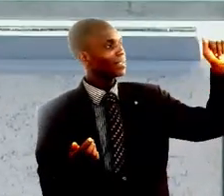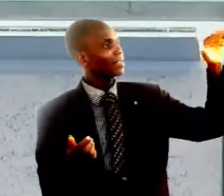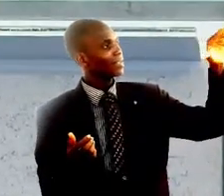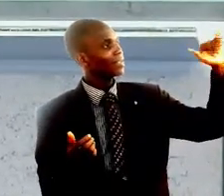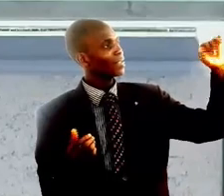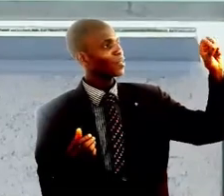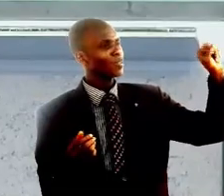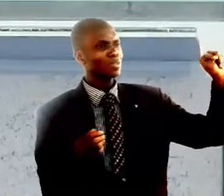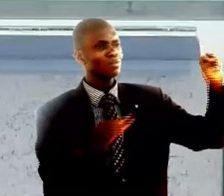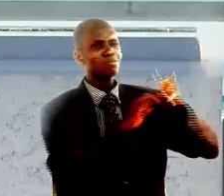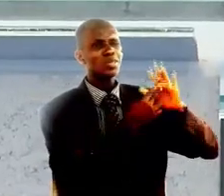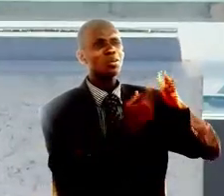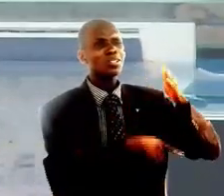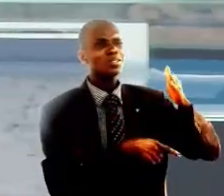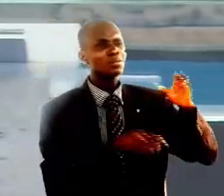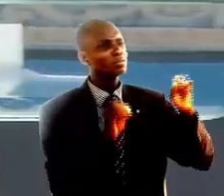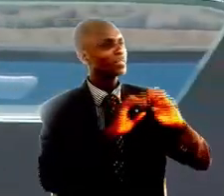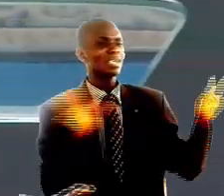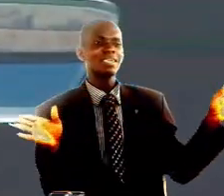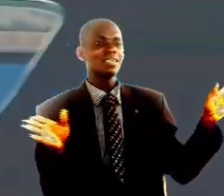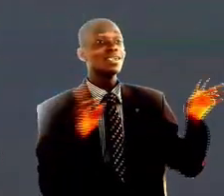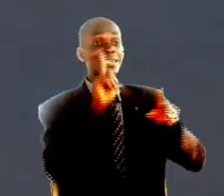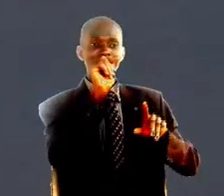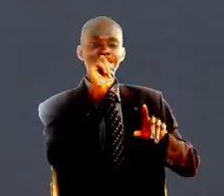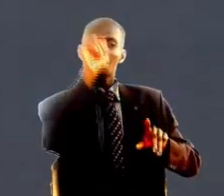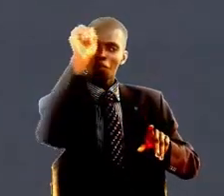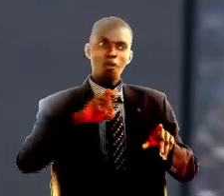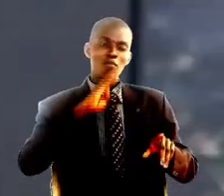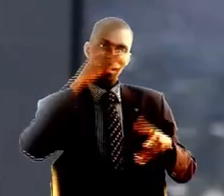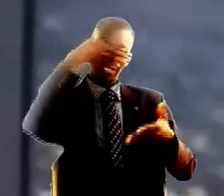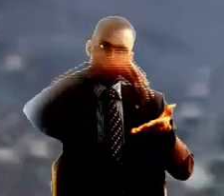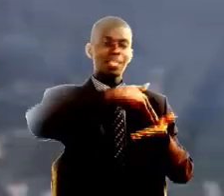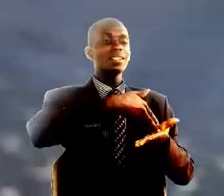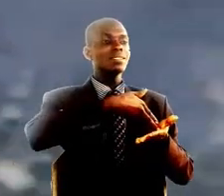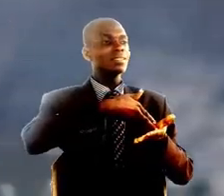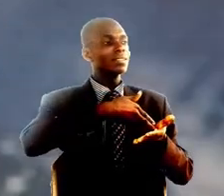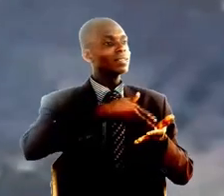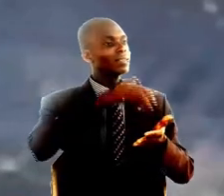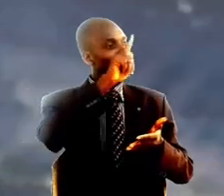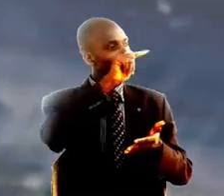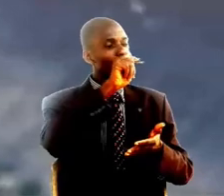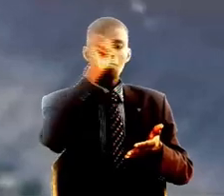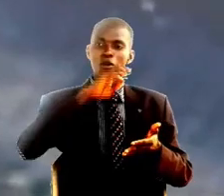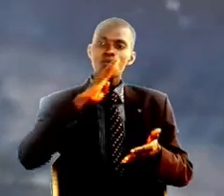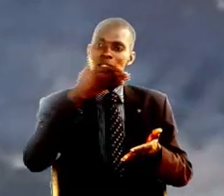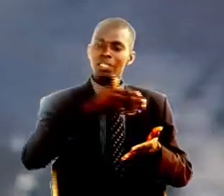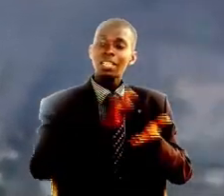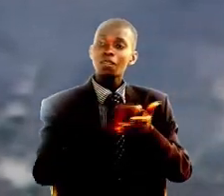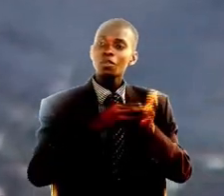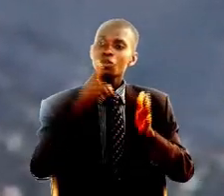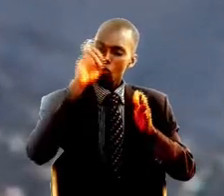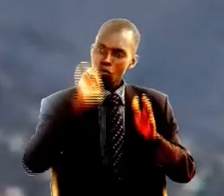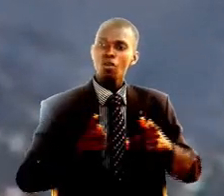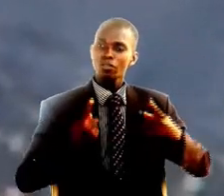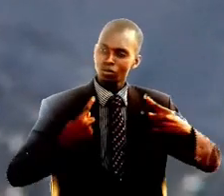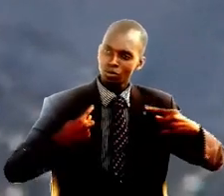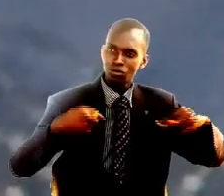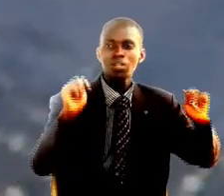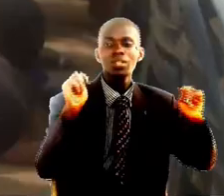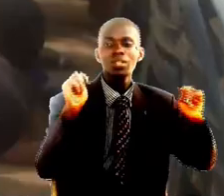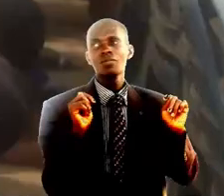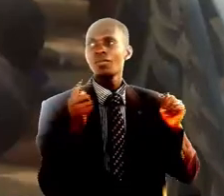began intensify. When you intensify your effort, when you increase your effort, when